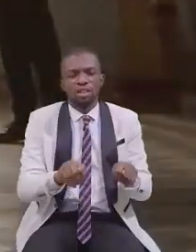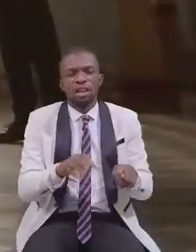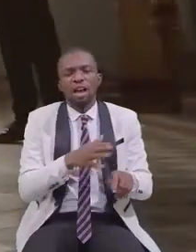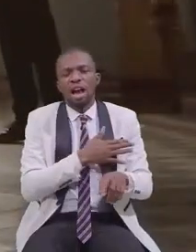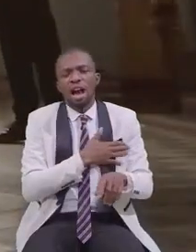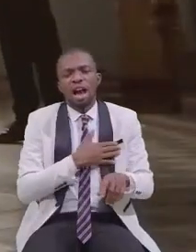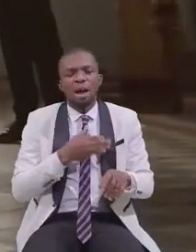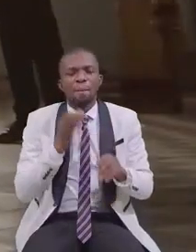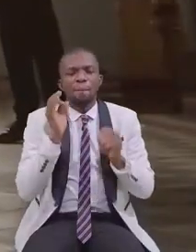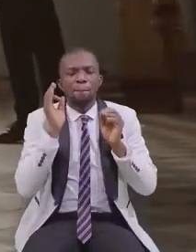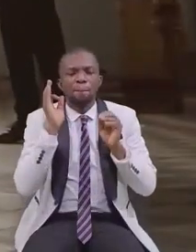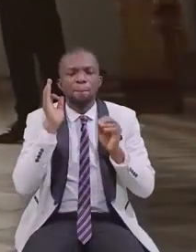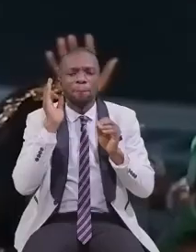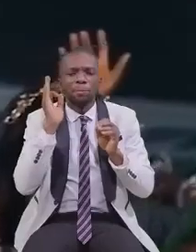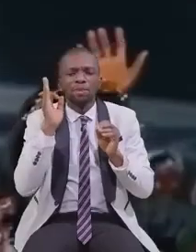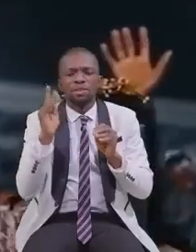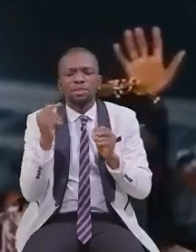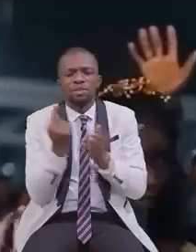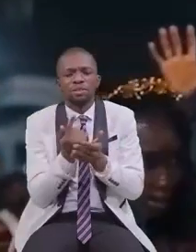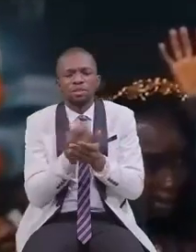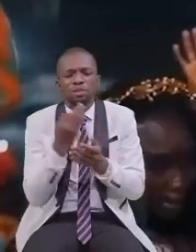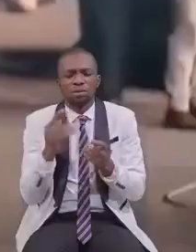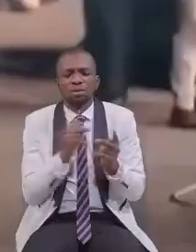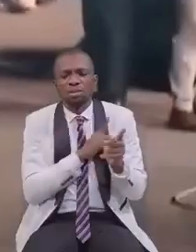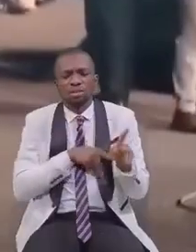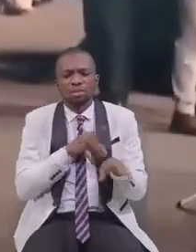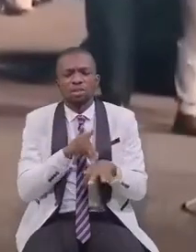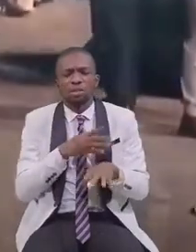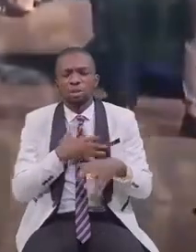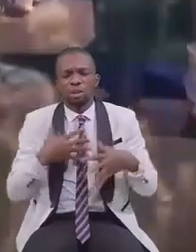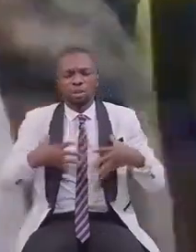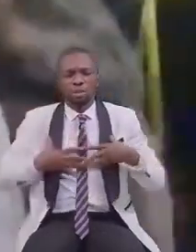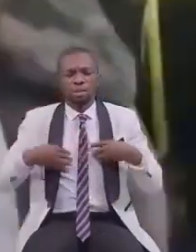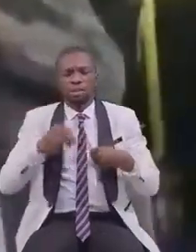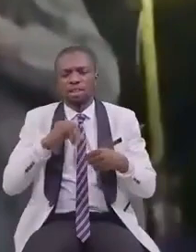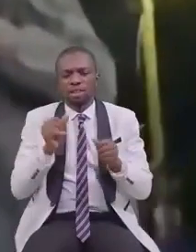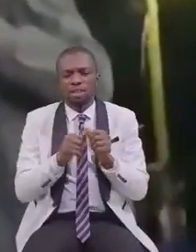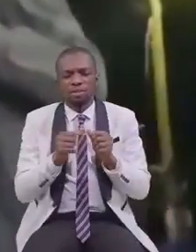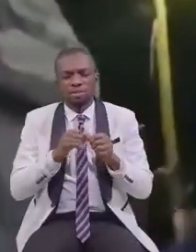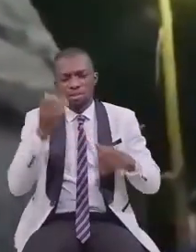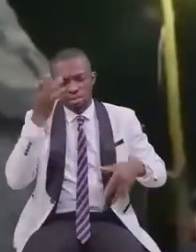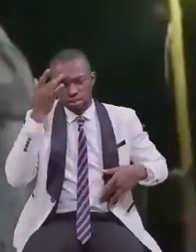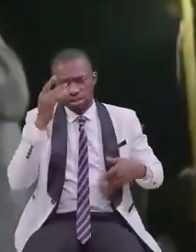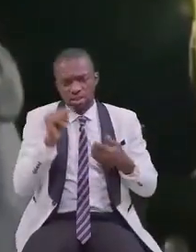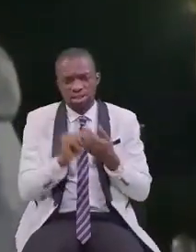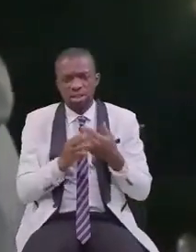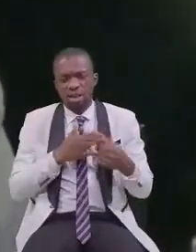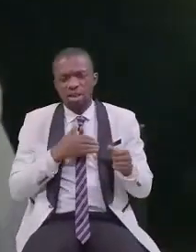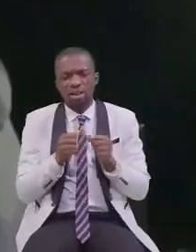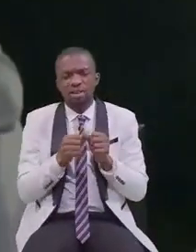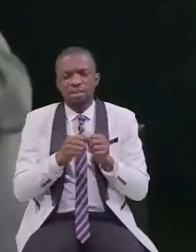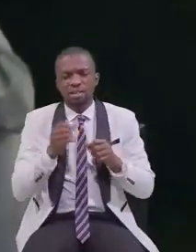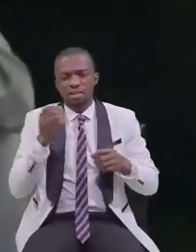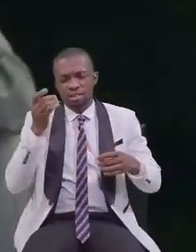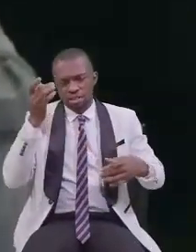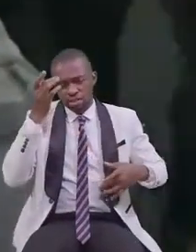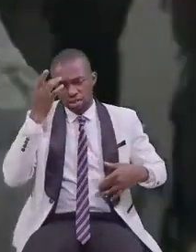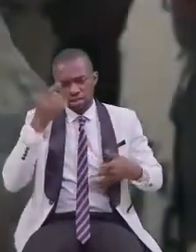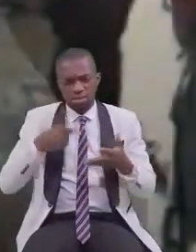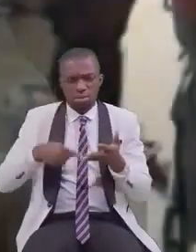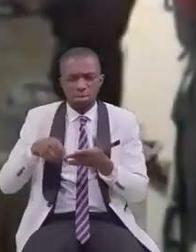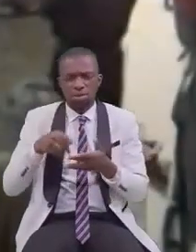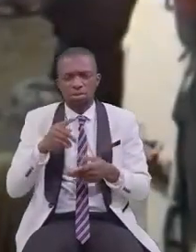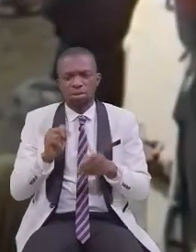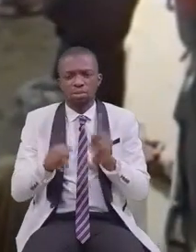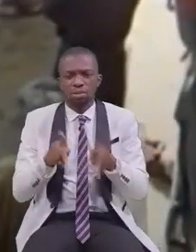the gospel of the kingdom, and healing every sickness and every disease among the